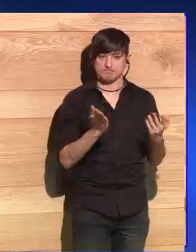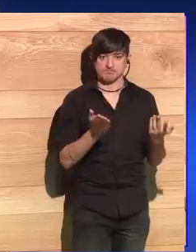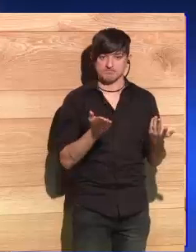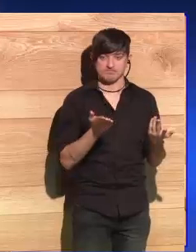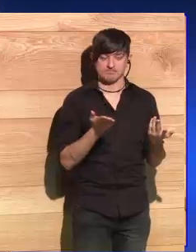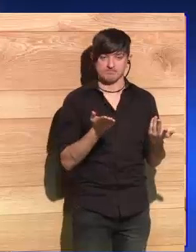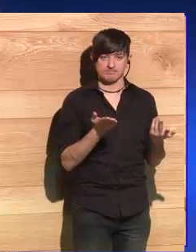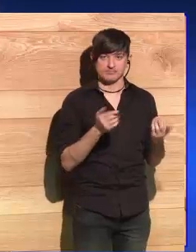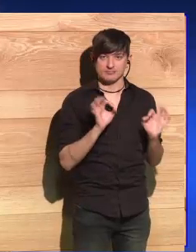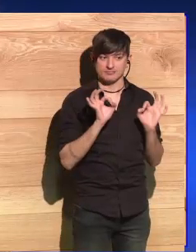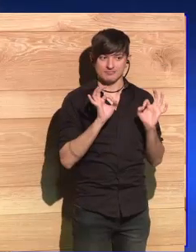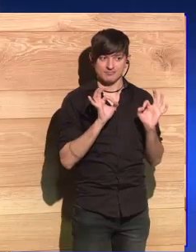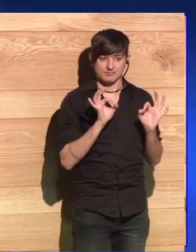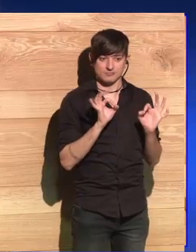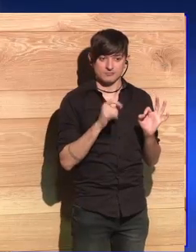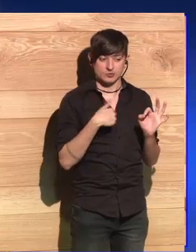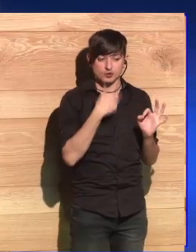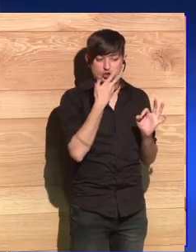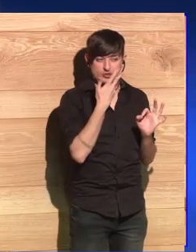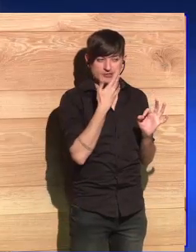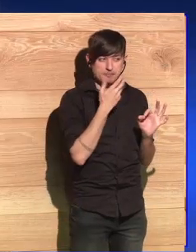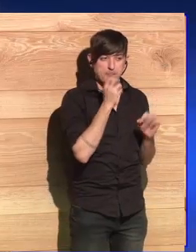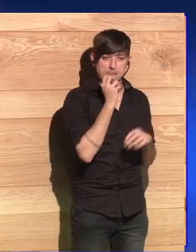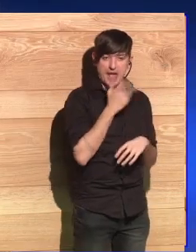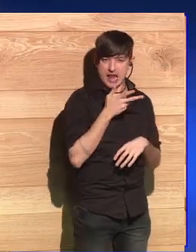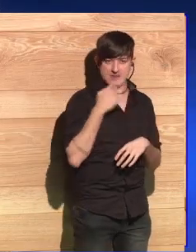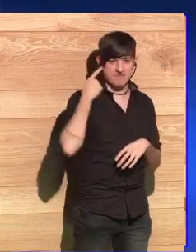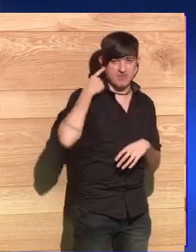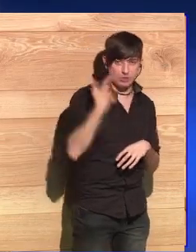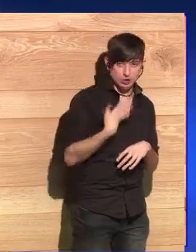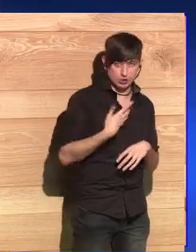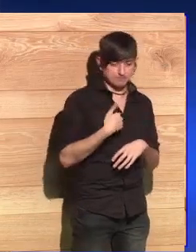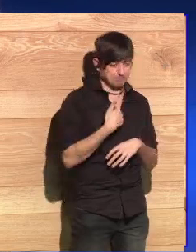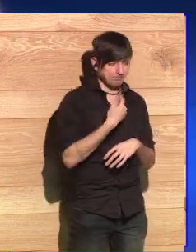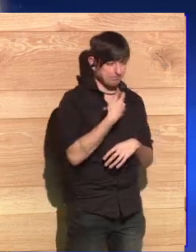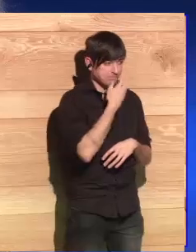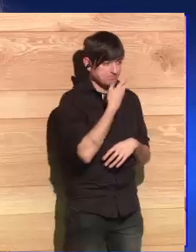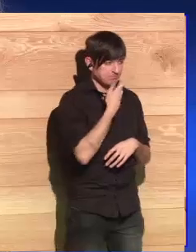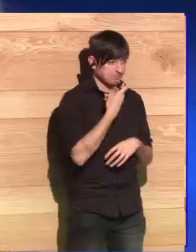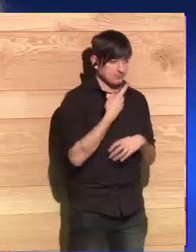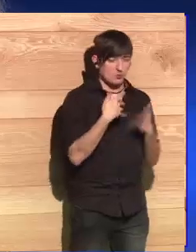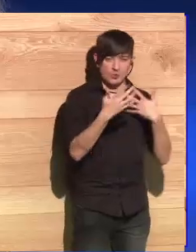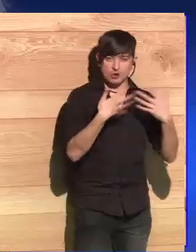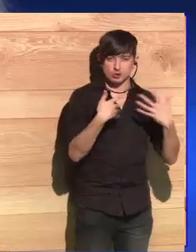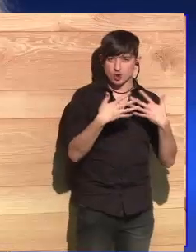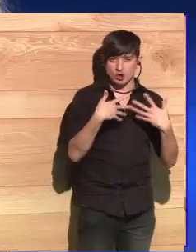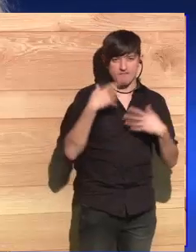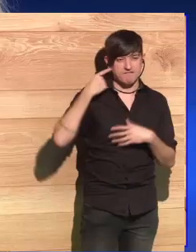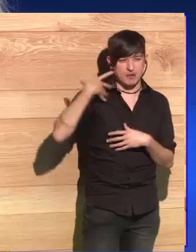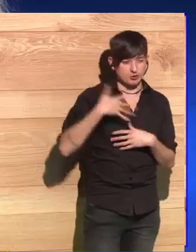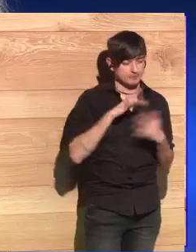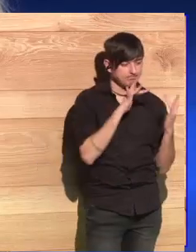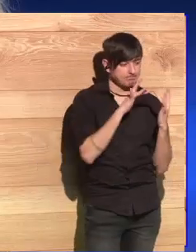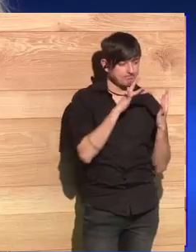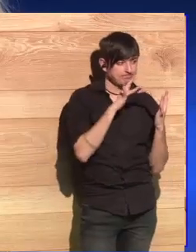we frequented together, and he had friends of mine, so I got to meet him. And it was